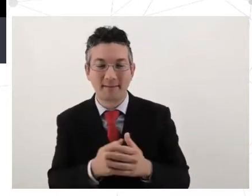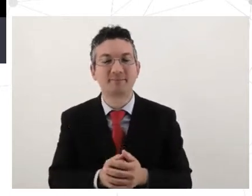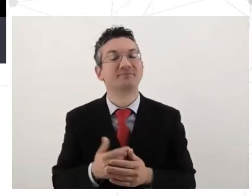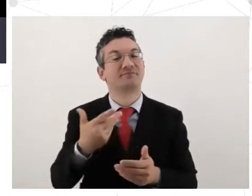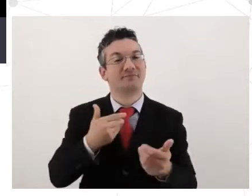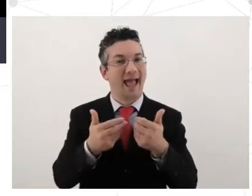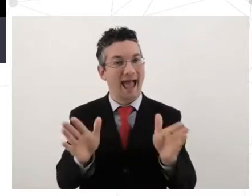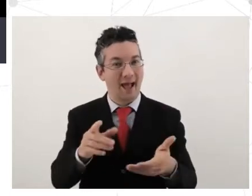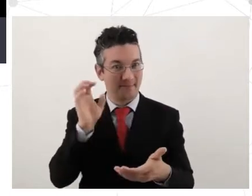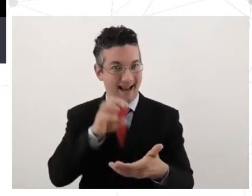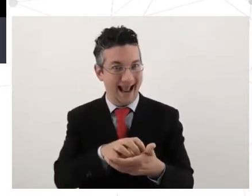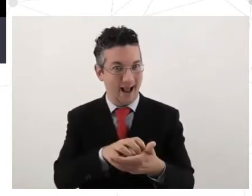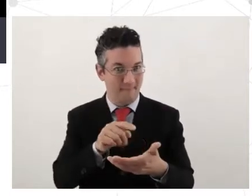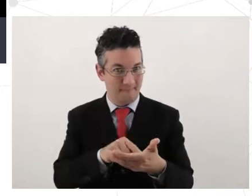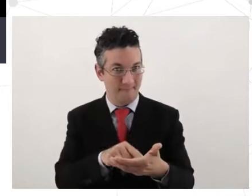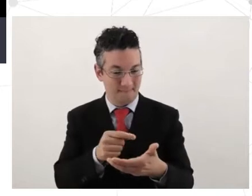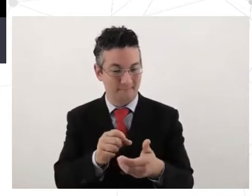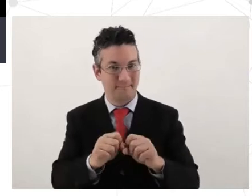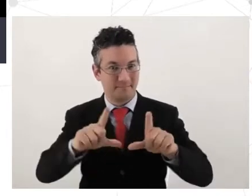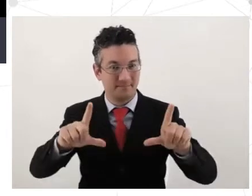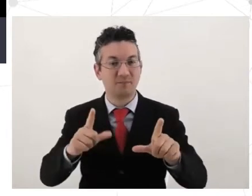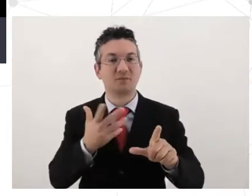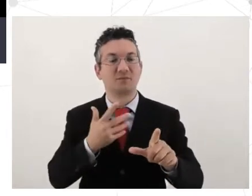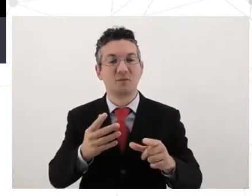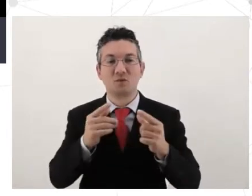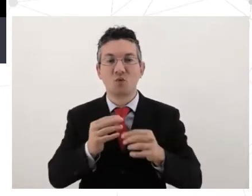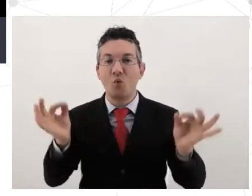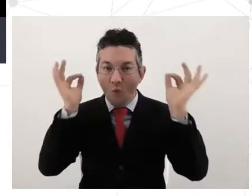are soon going to be approaching an intersection.